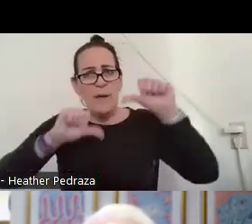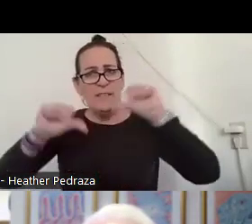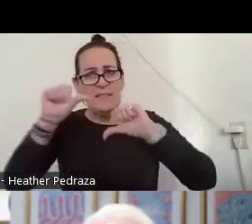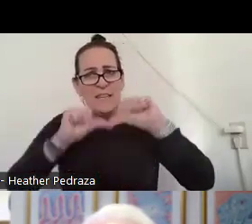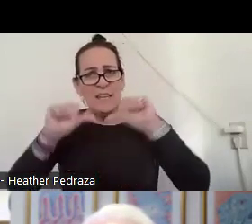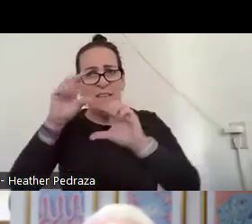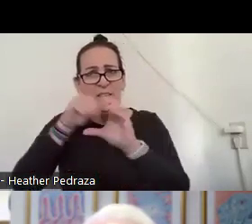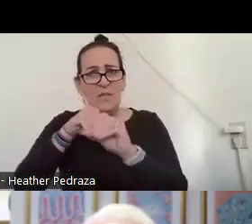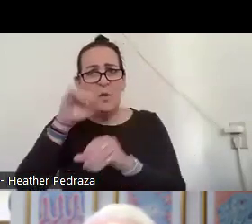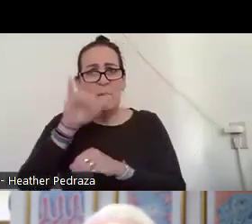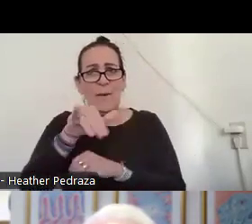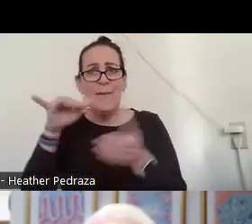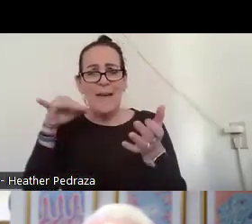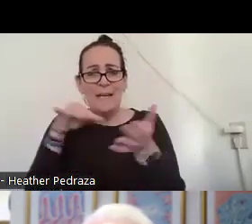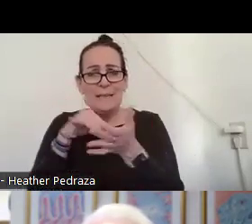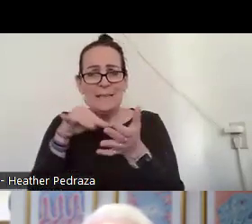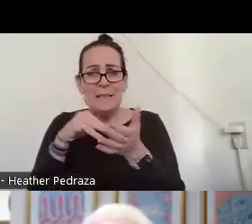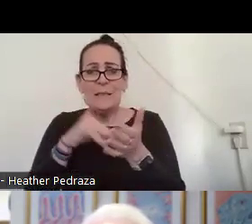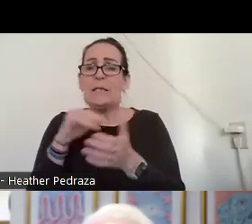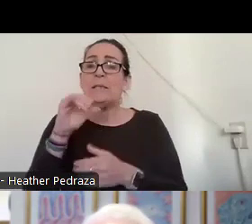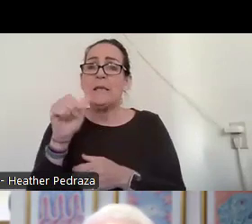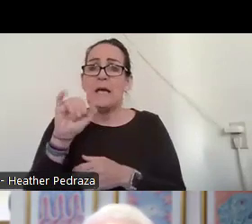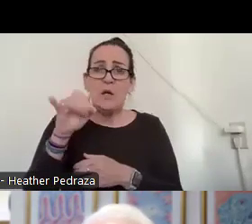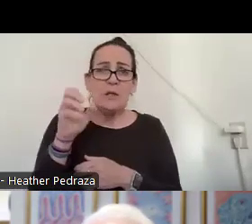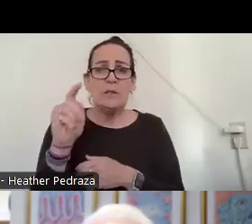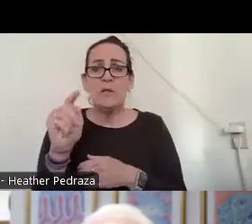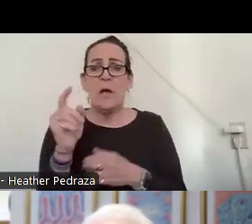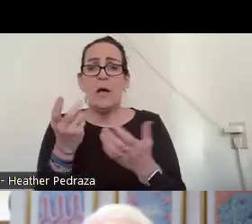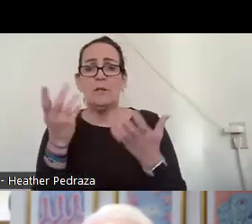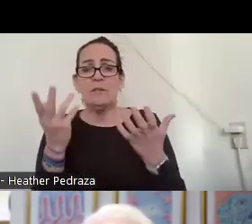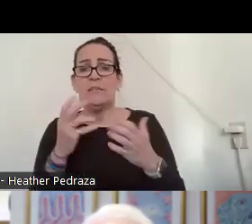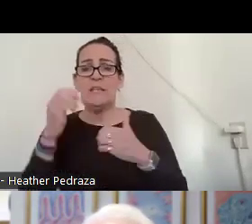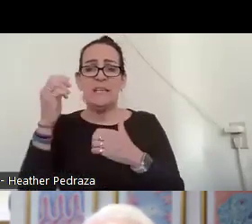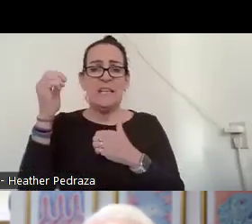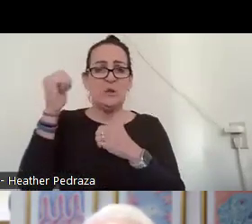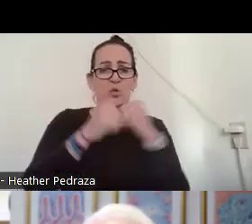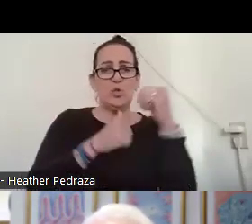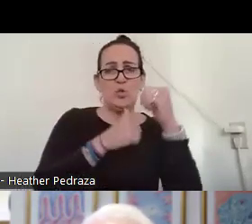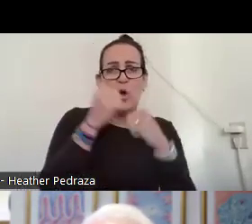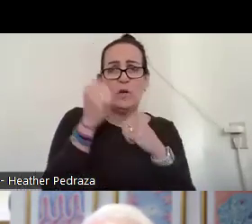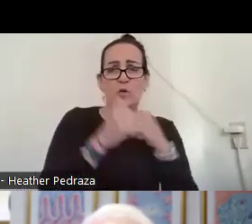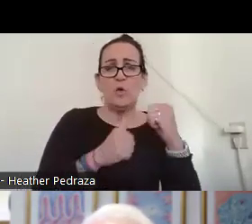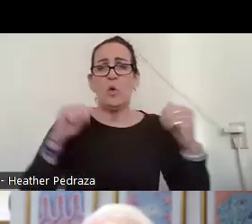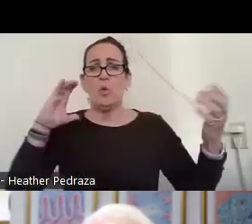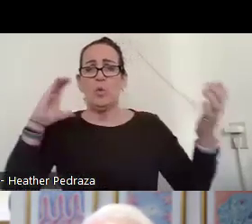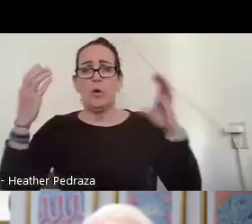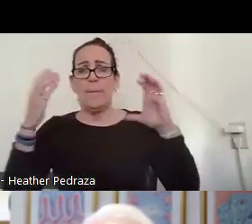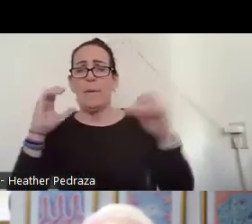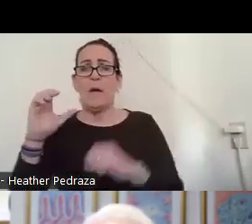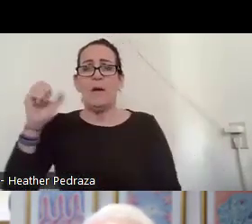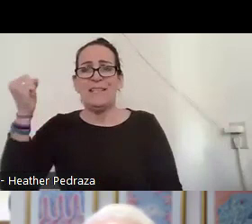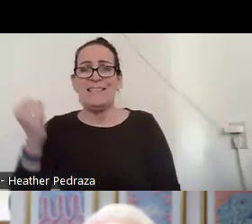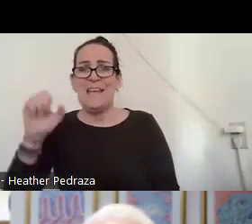that, the difference between in the Pointer study, the structure versus the lifestyle kind of thing? Is it